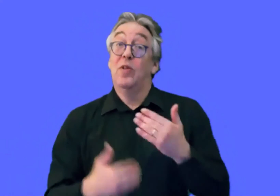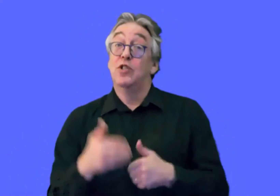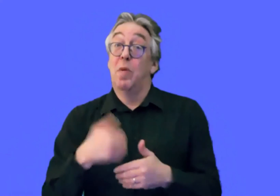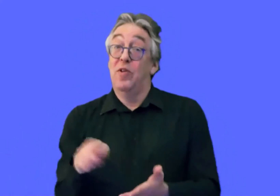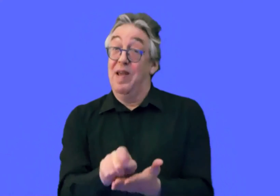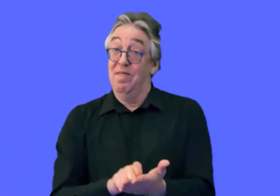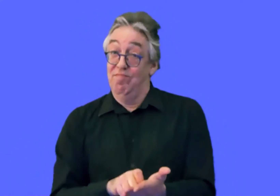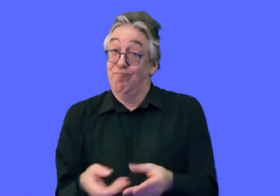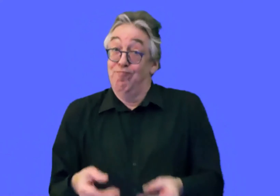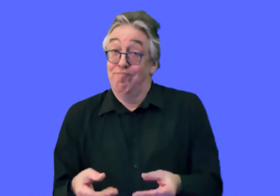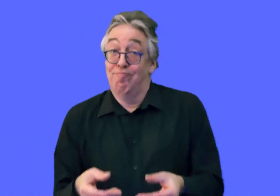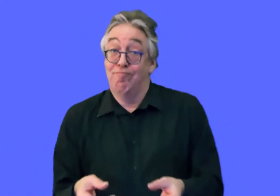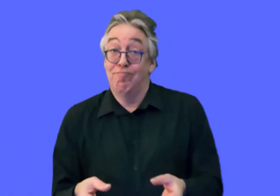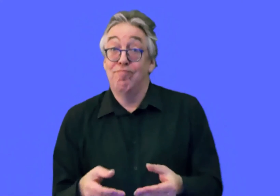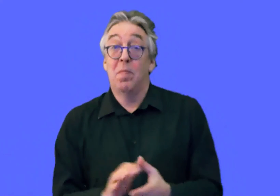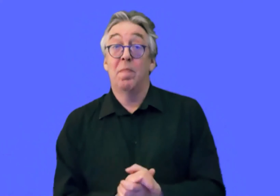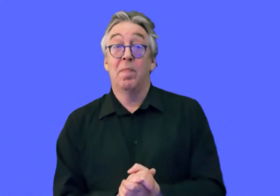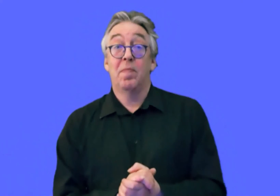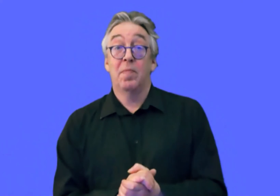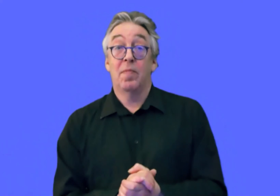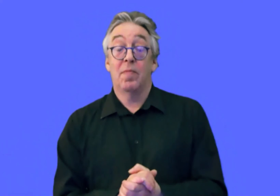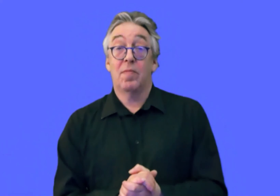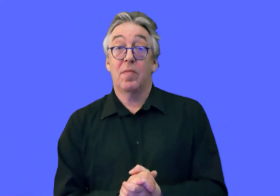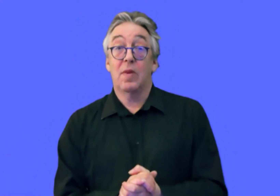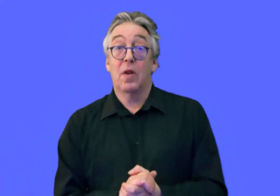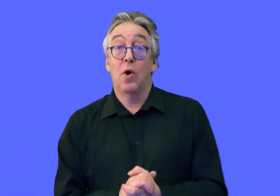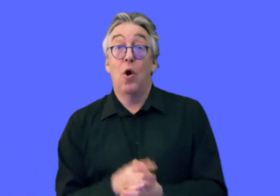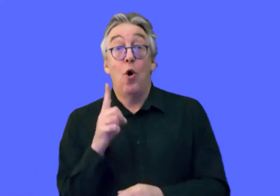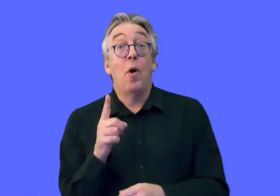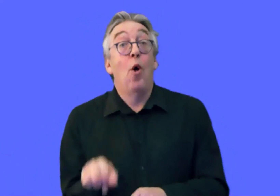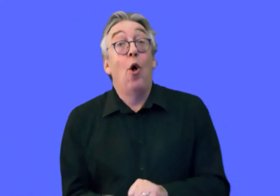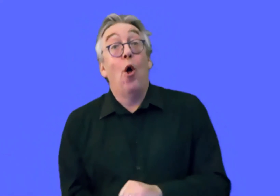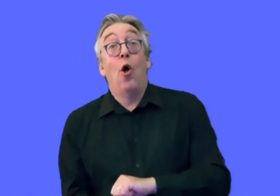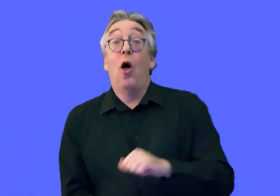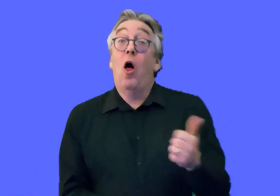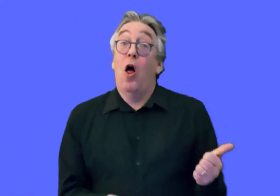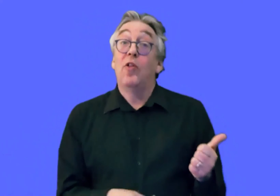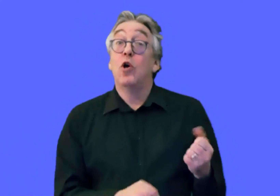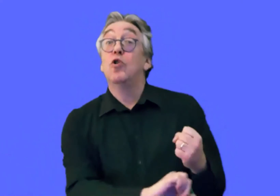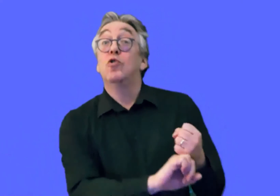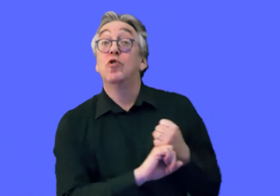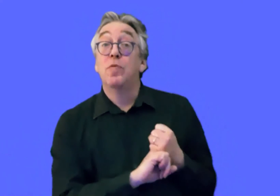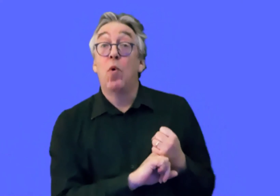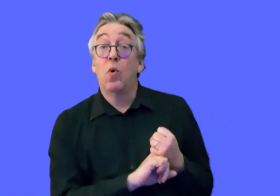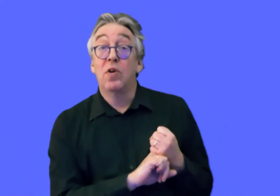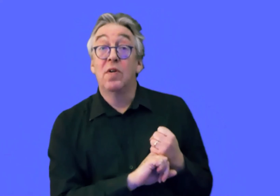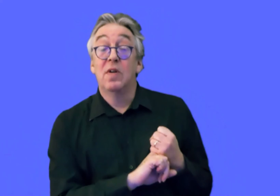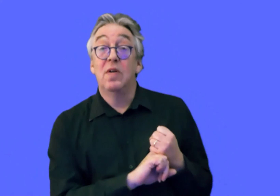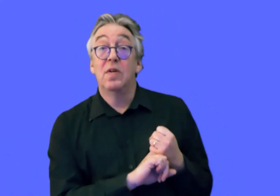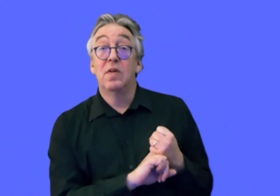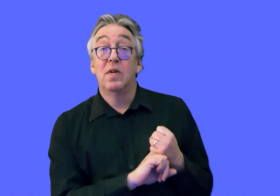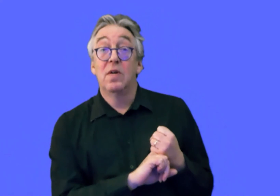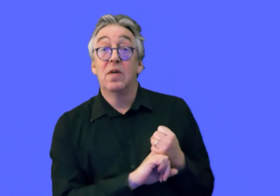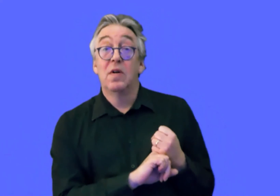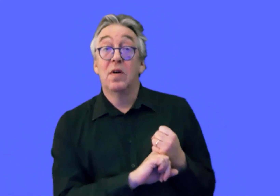mentioned. Now, the other area of support that we have received is the details of, and this is